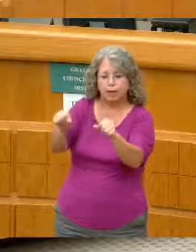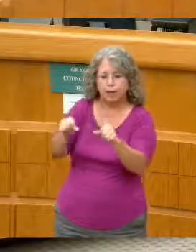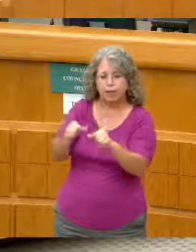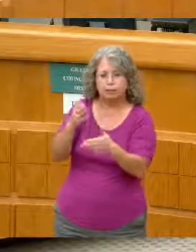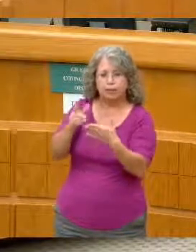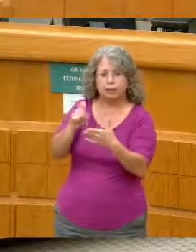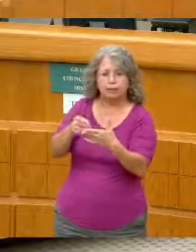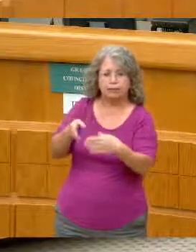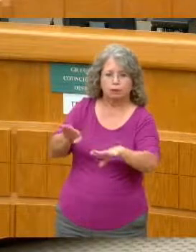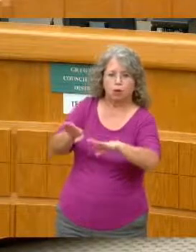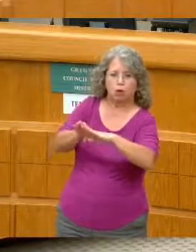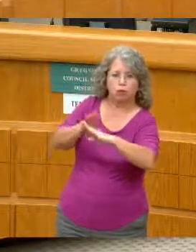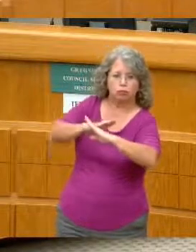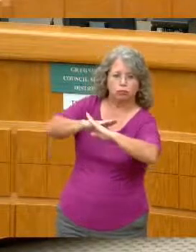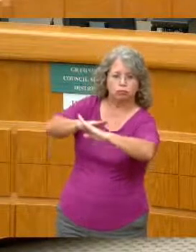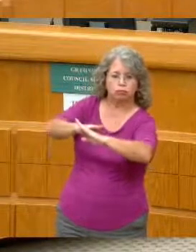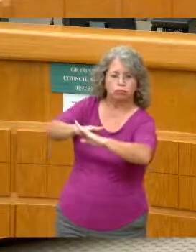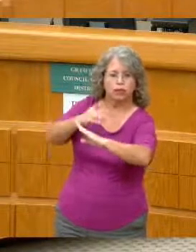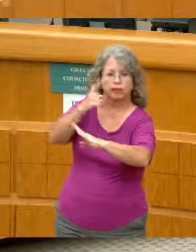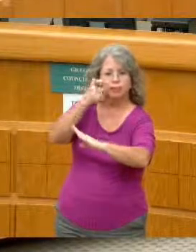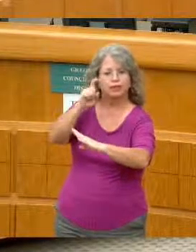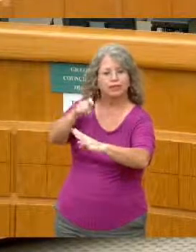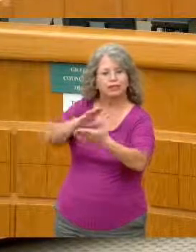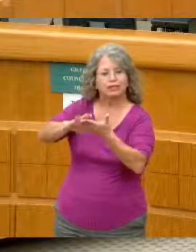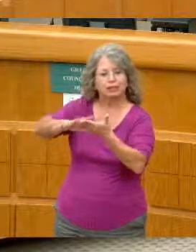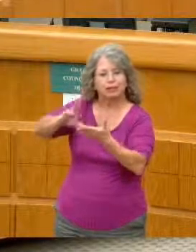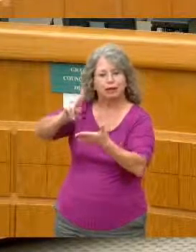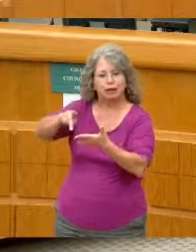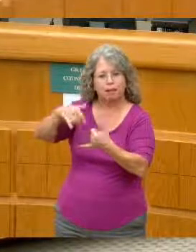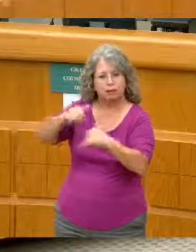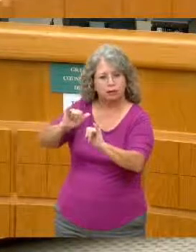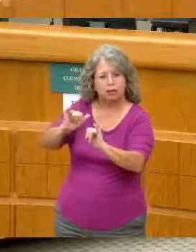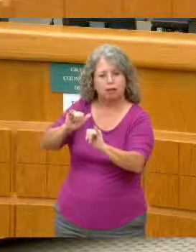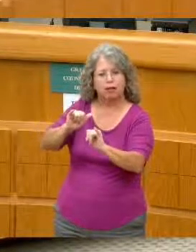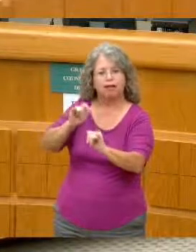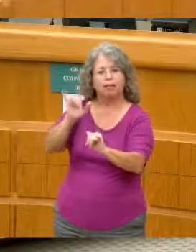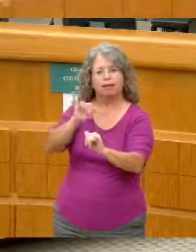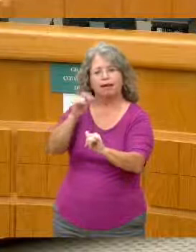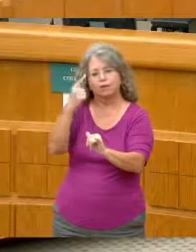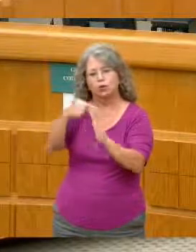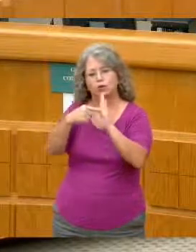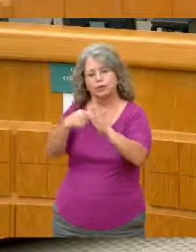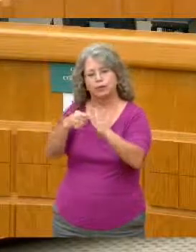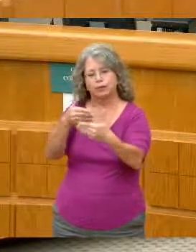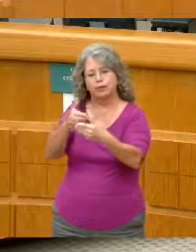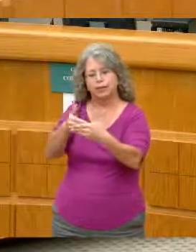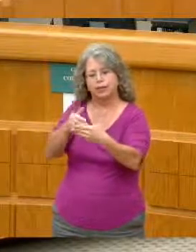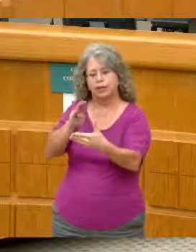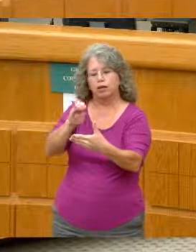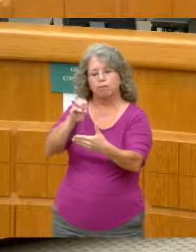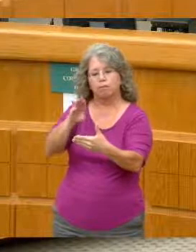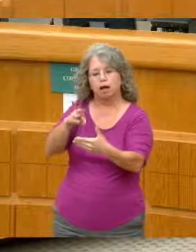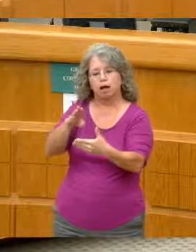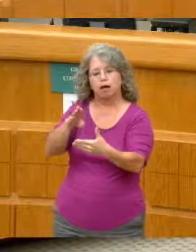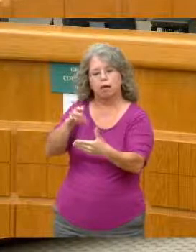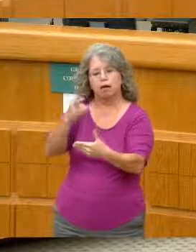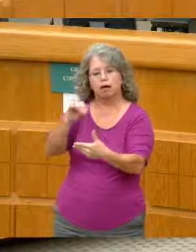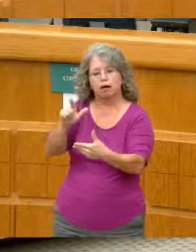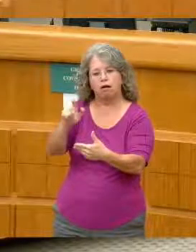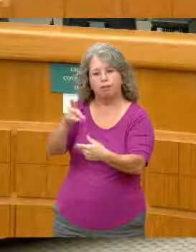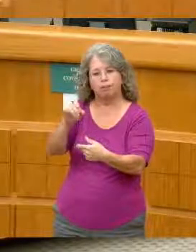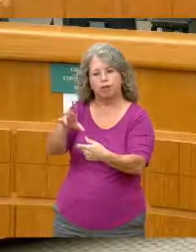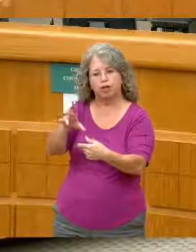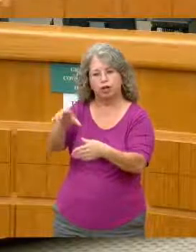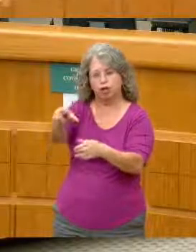beach must be closed due to cleanup or debris removal. This is the case around Bob Hall Pier. Around Bob Hall Pier,